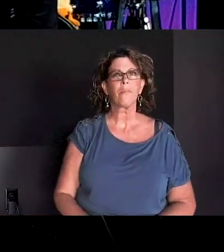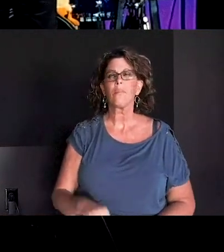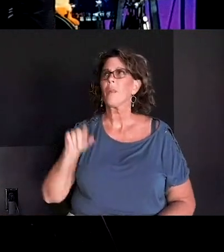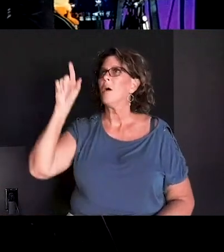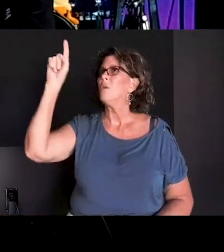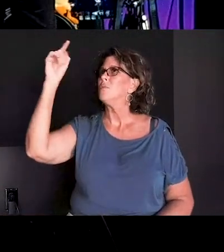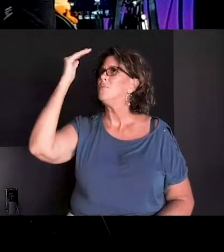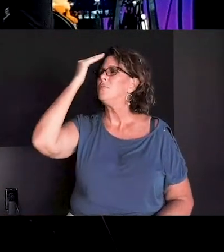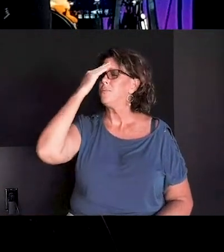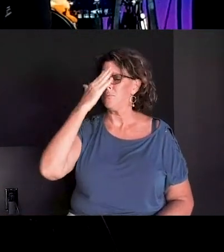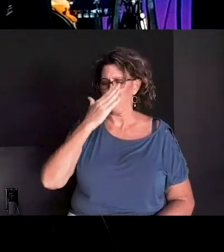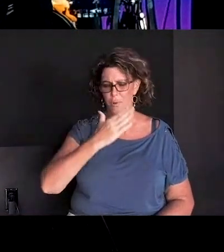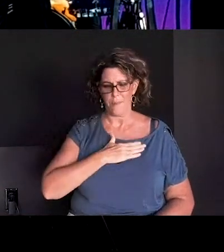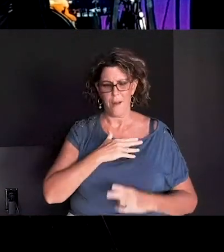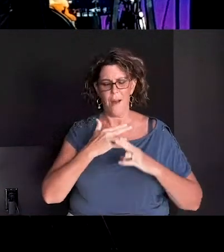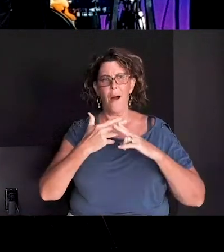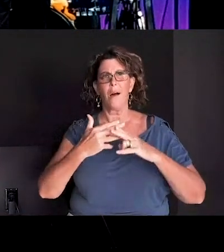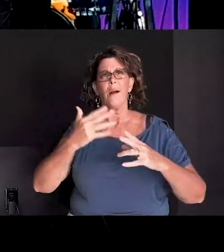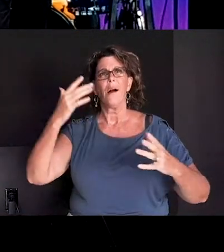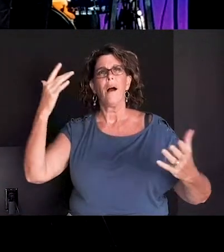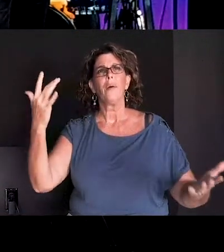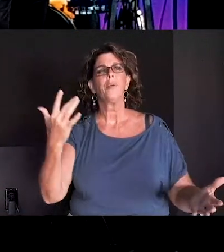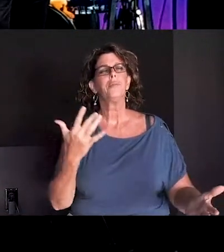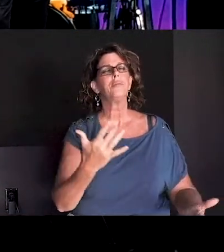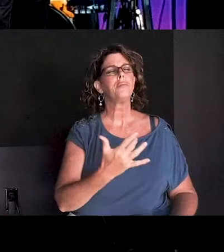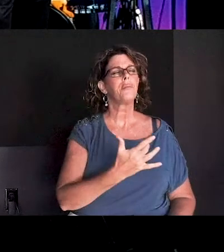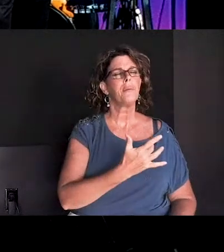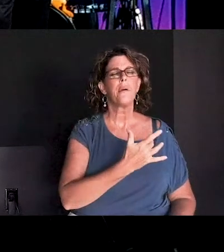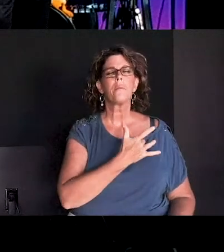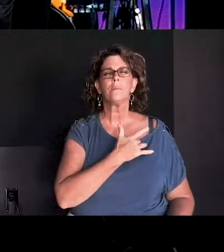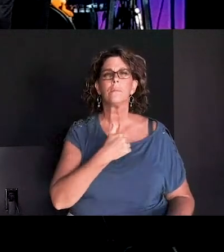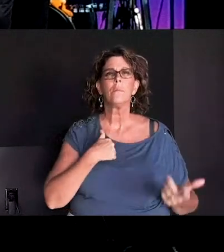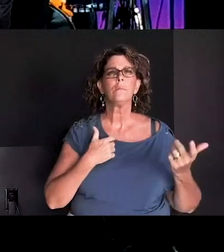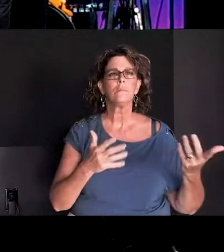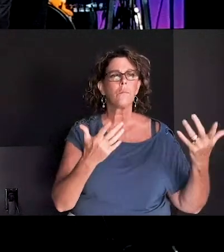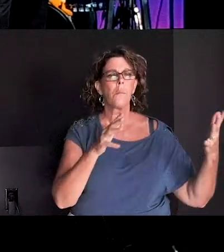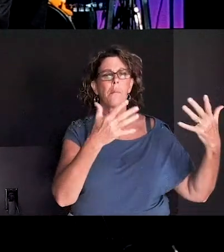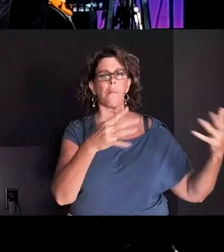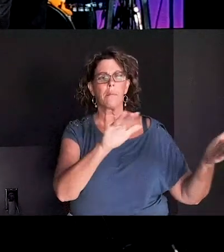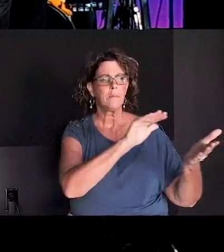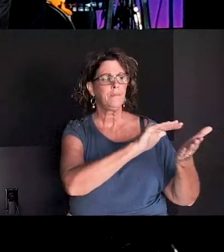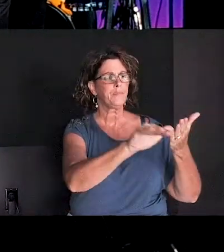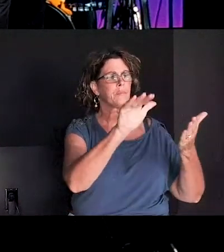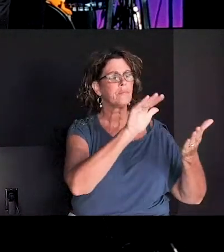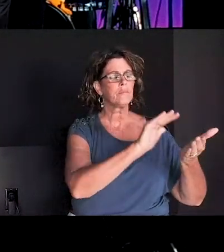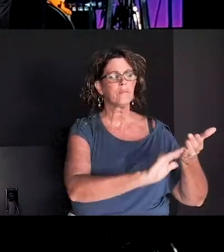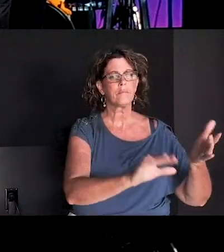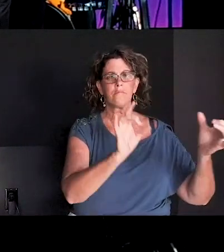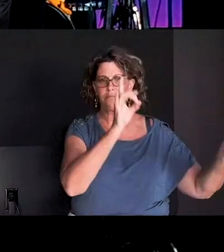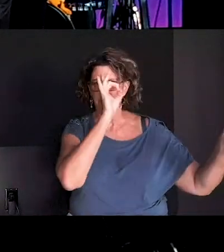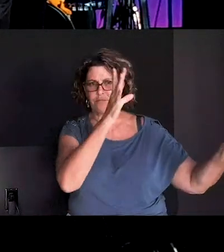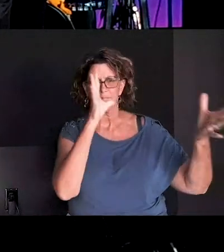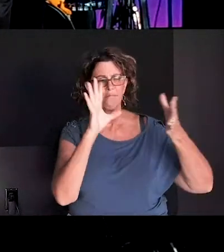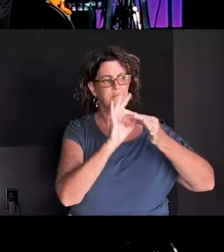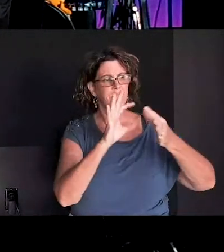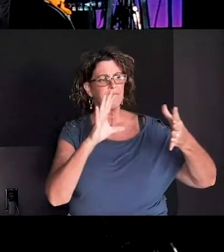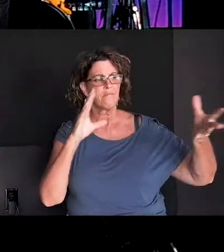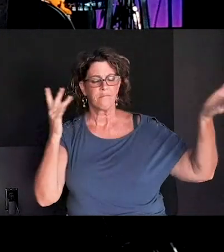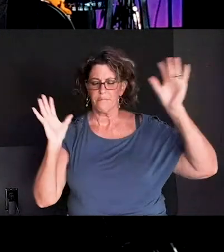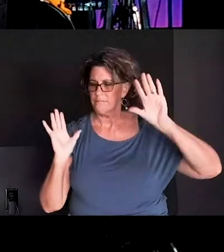You called my name, and I ran out of that grave,